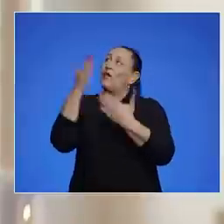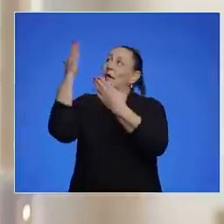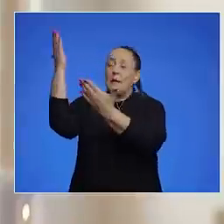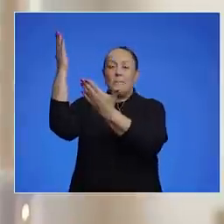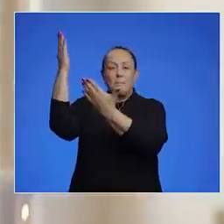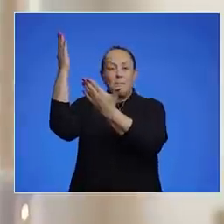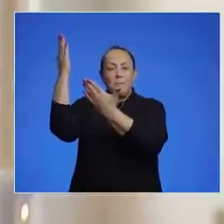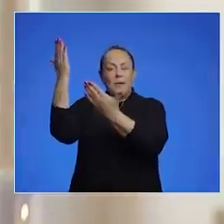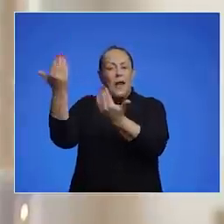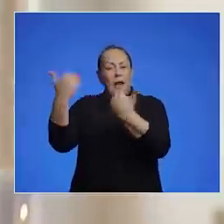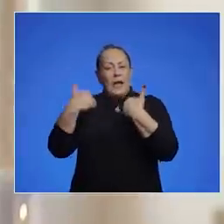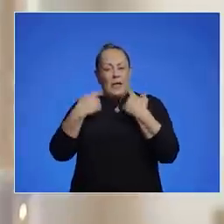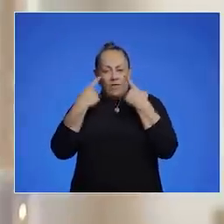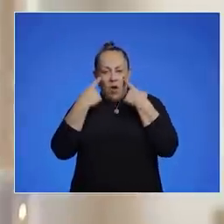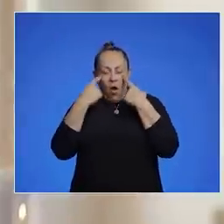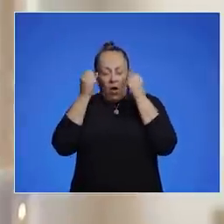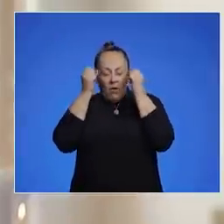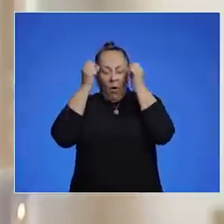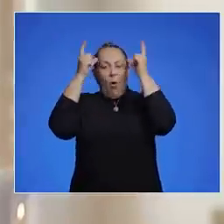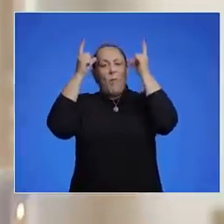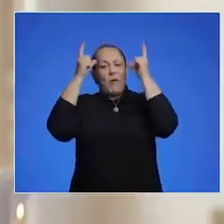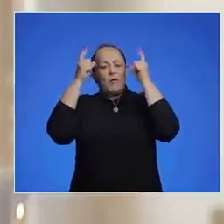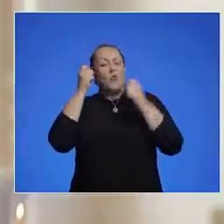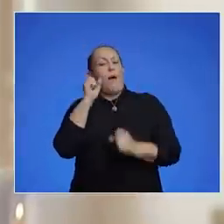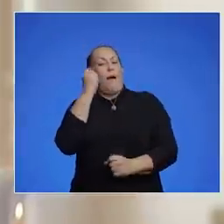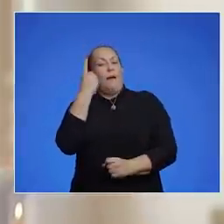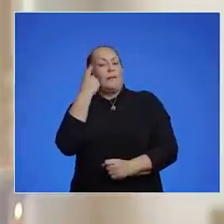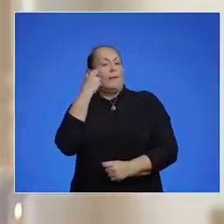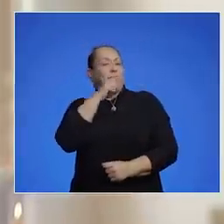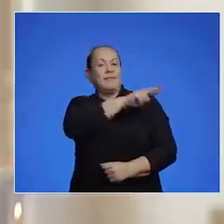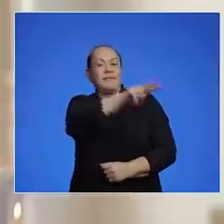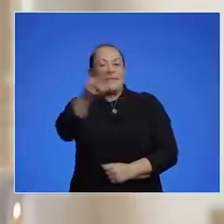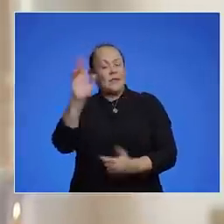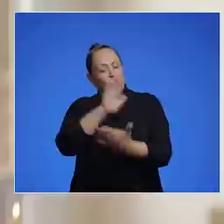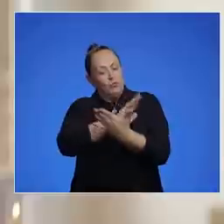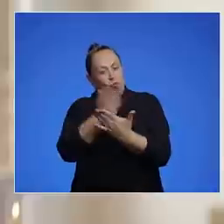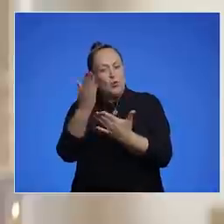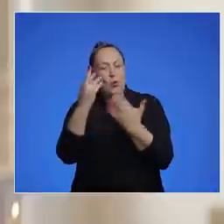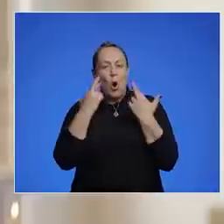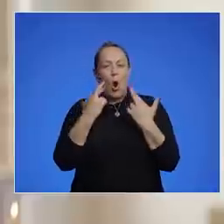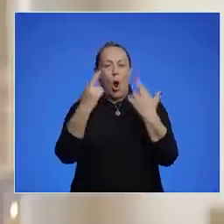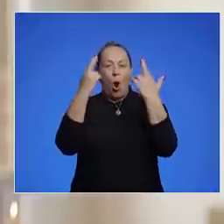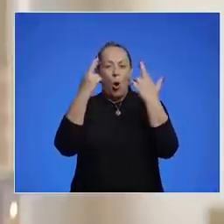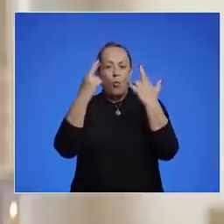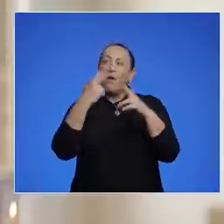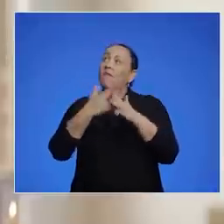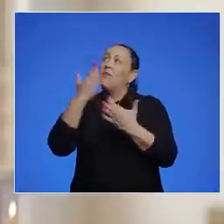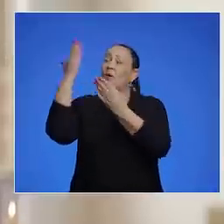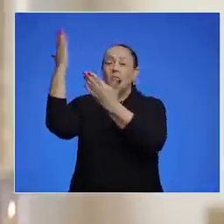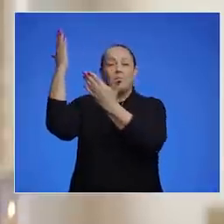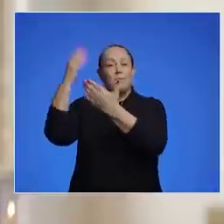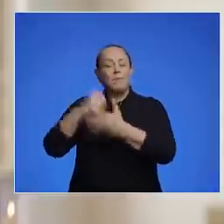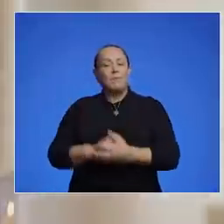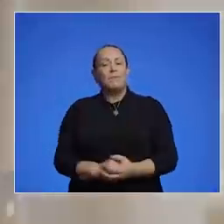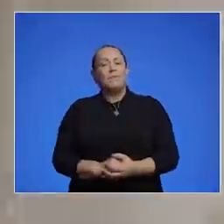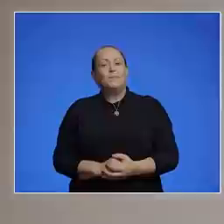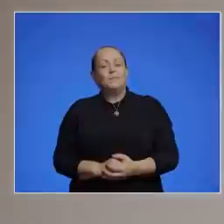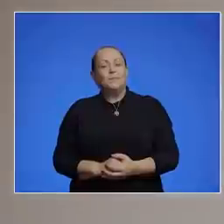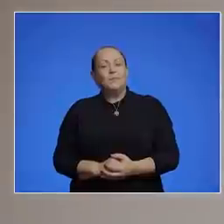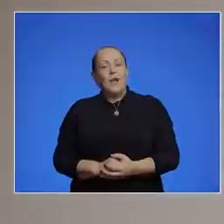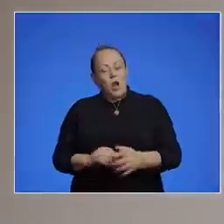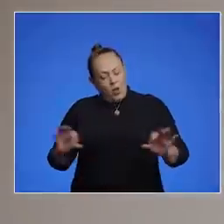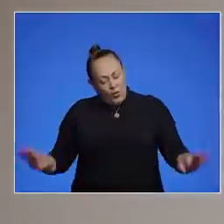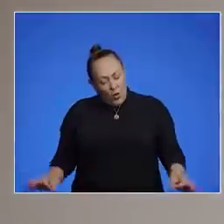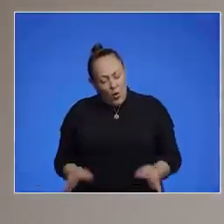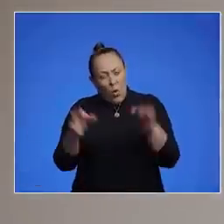him. May he enlighten the eyes of your mind so that you can see what hope his call holds for you,